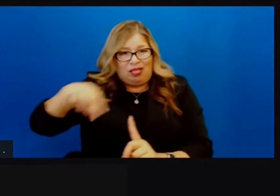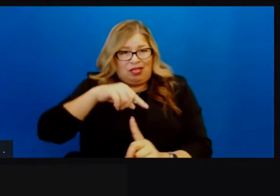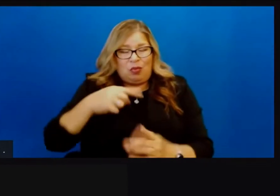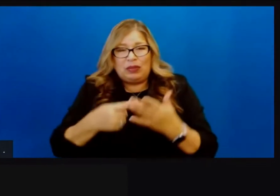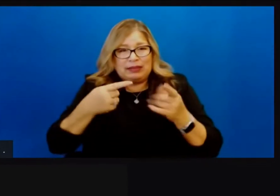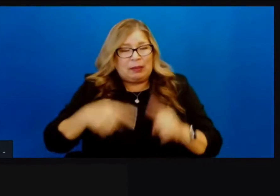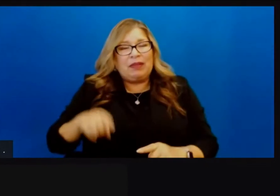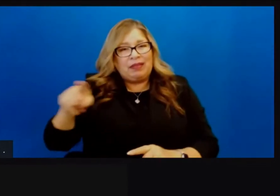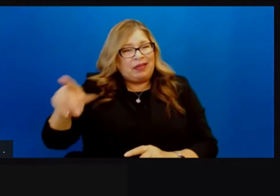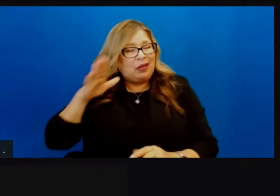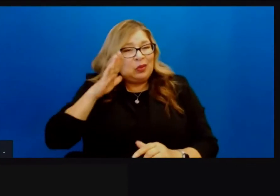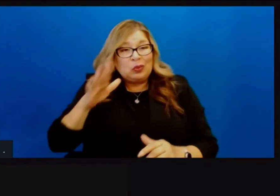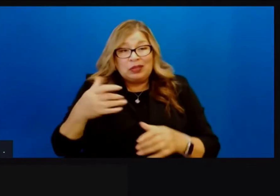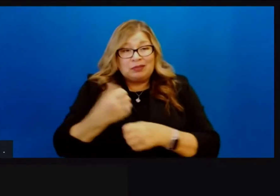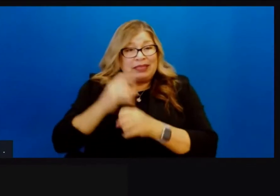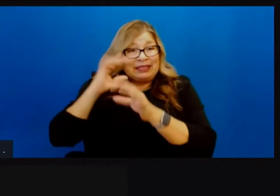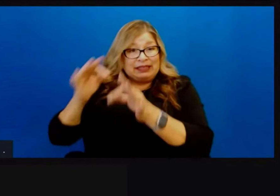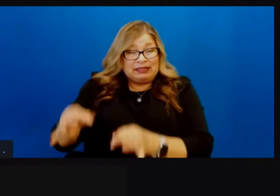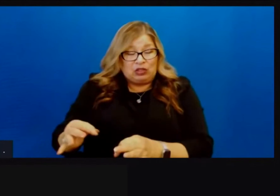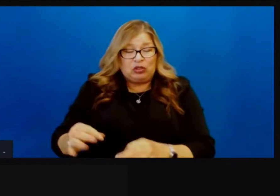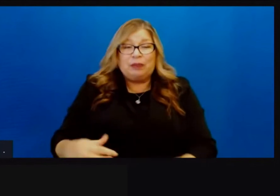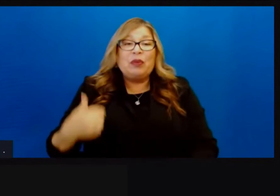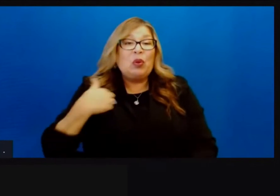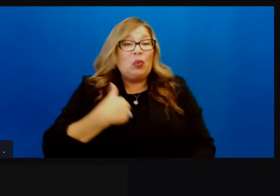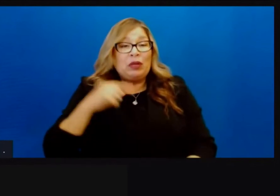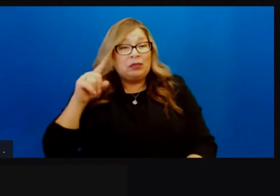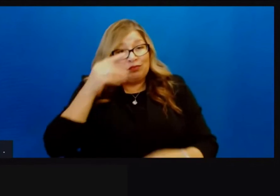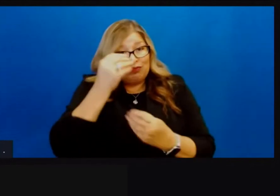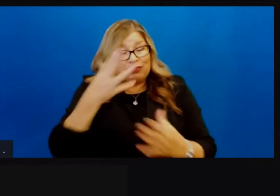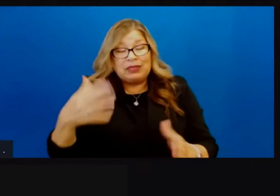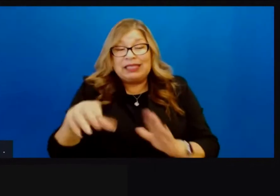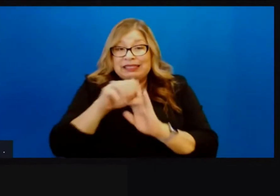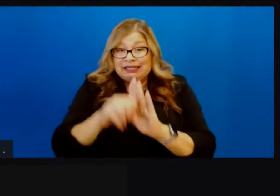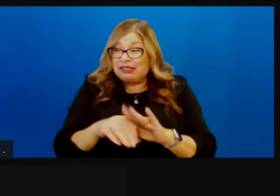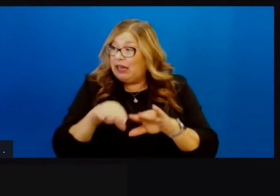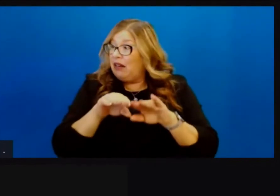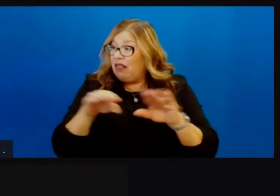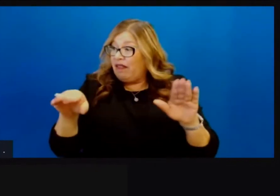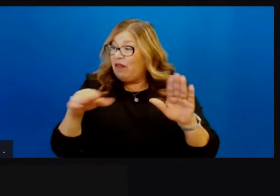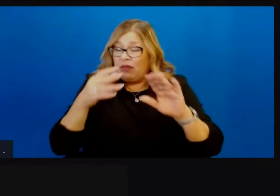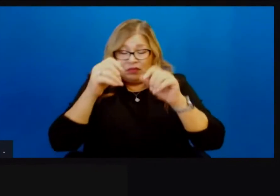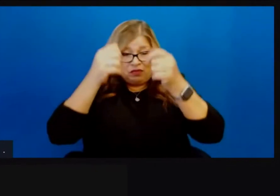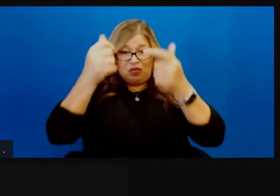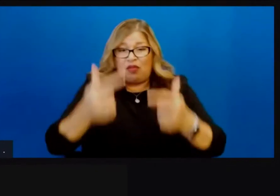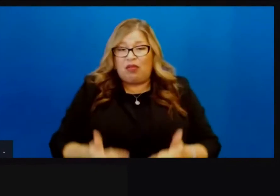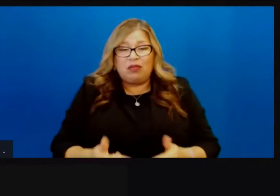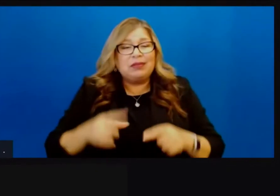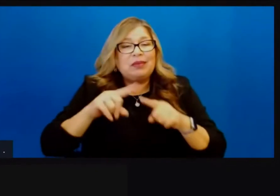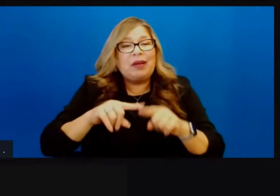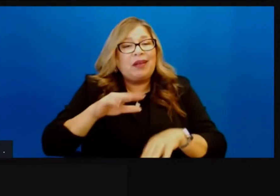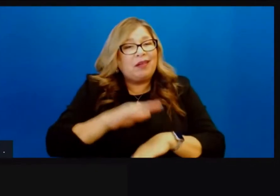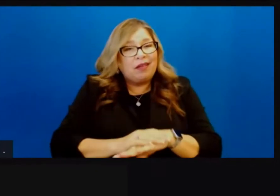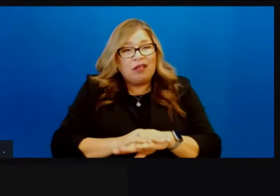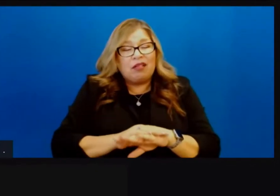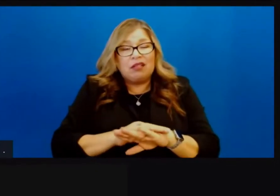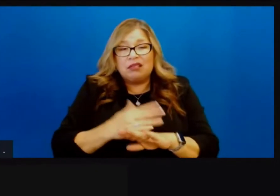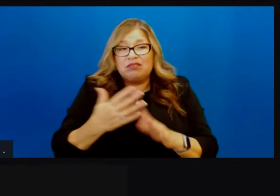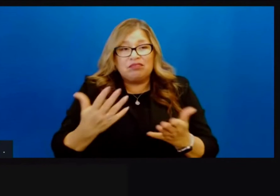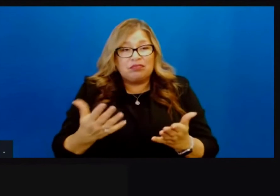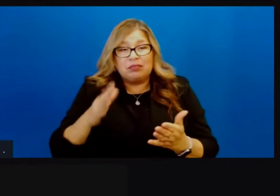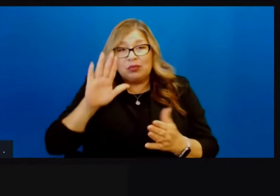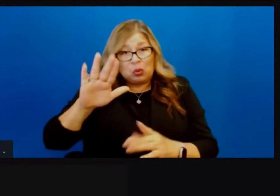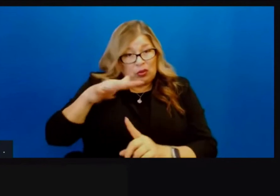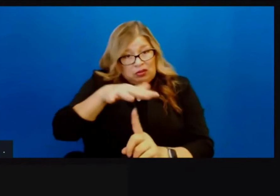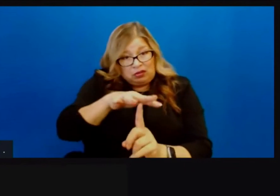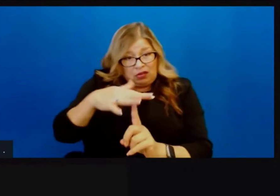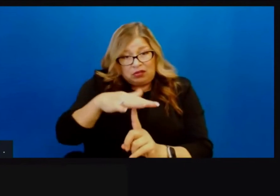We are saying at the state level that if the conditions warrant it and the conversations guide to it, that